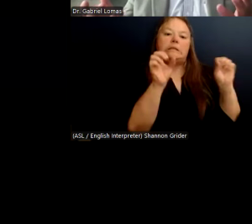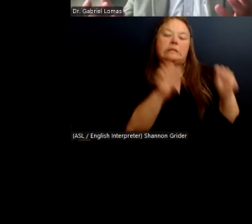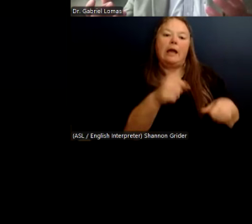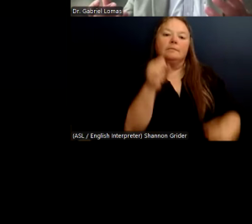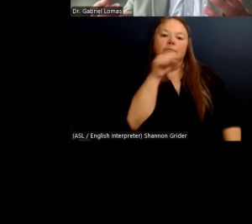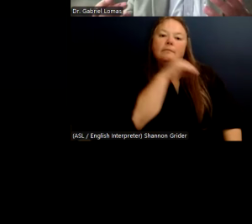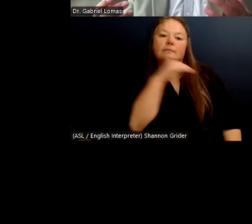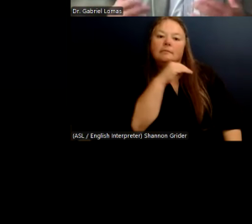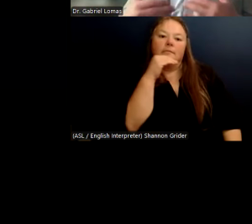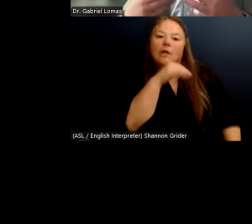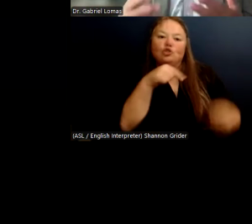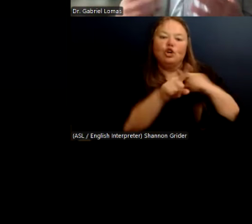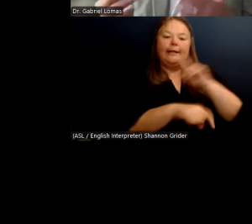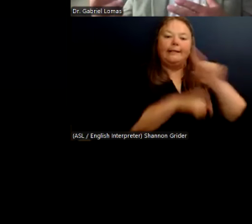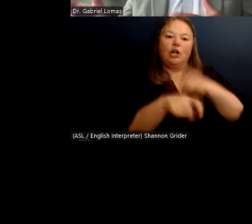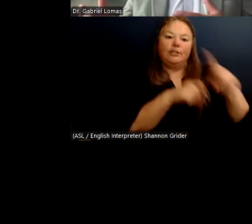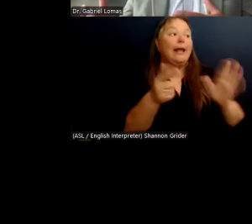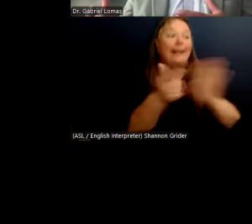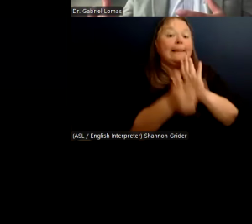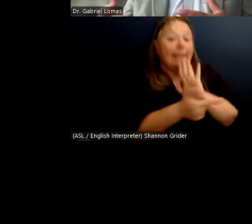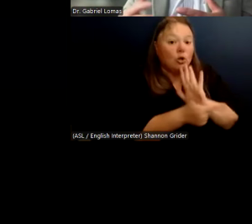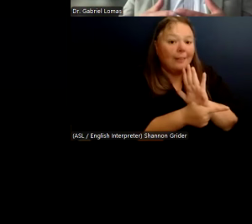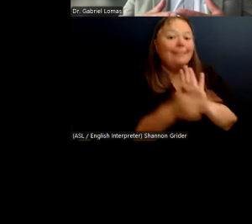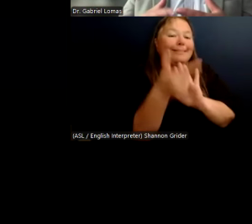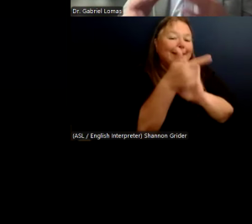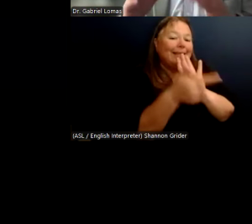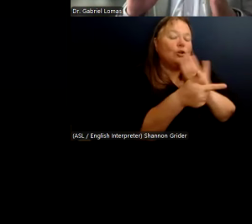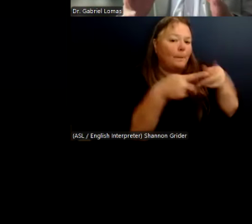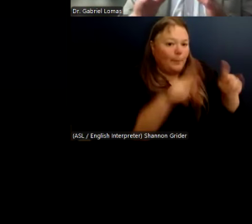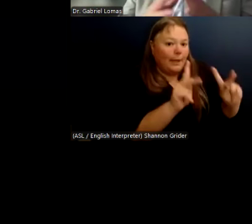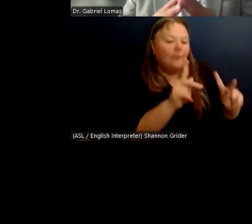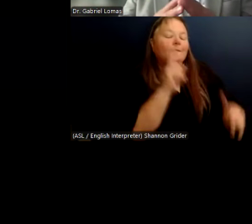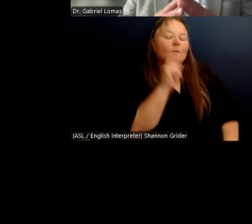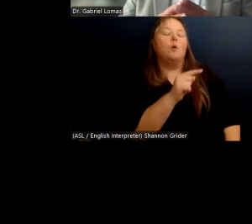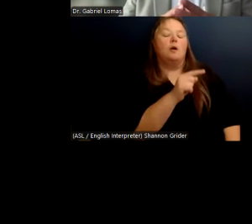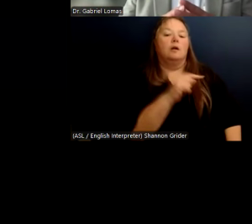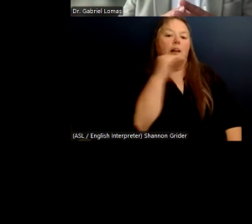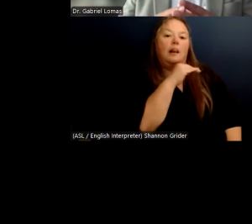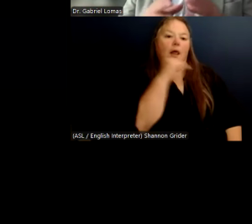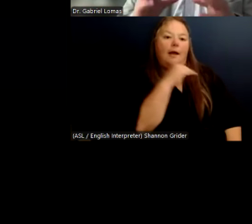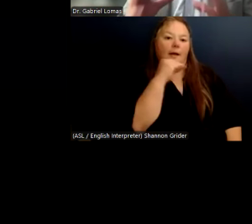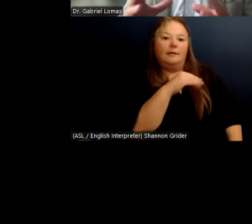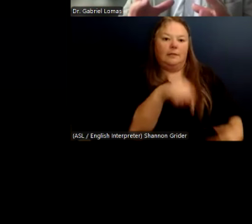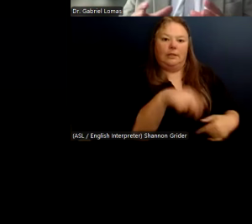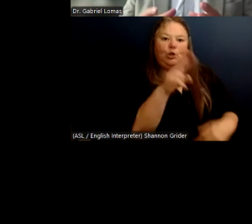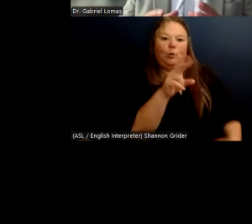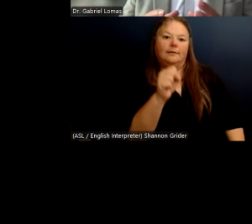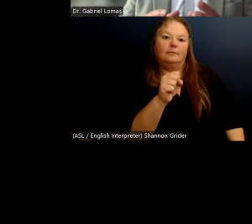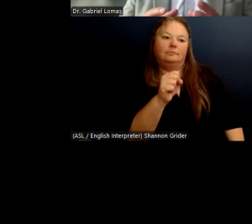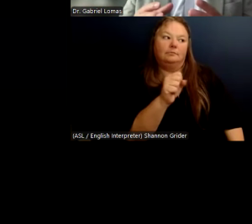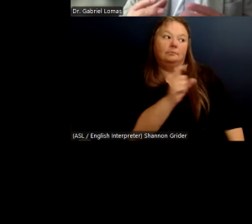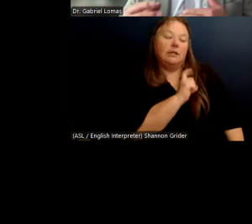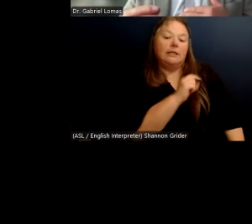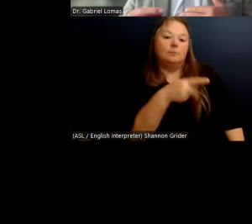their interrogations to lie to you. It's legal for law enforcement to lie in the United States. It's not in some other countries, but that's part of the fabric